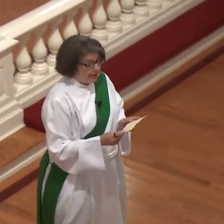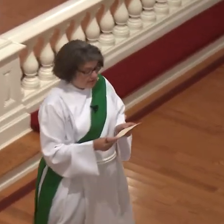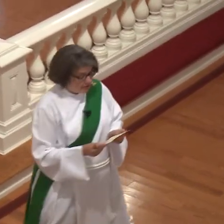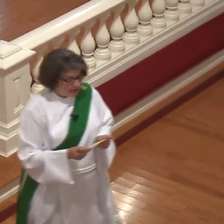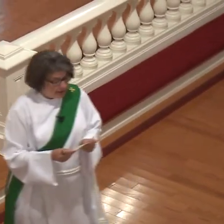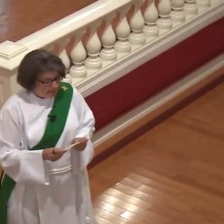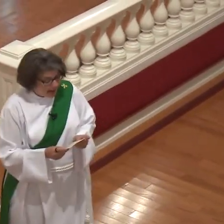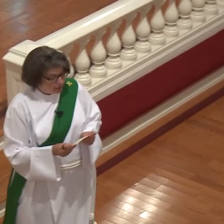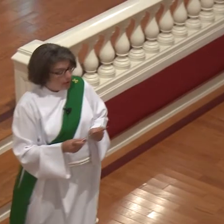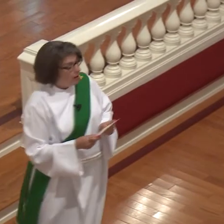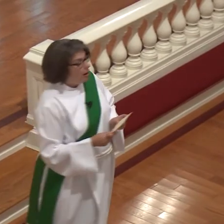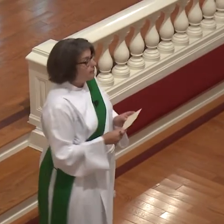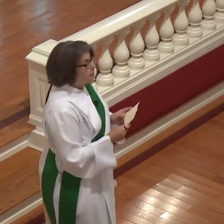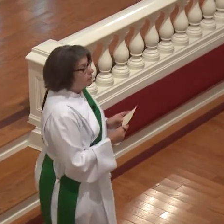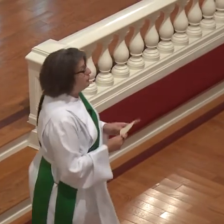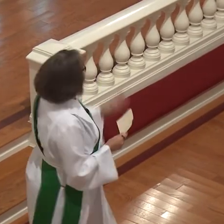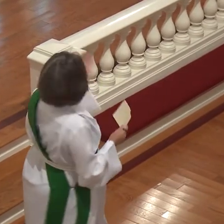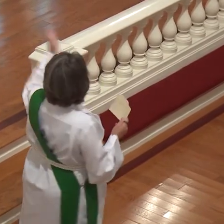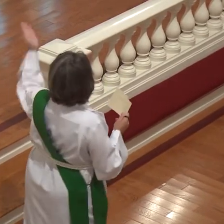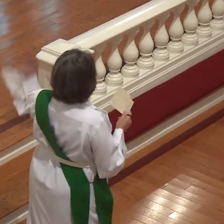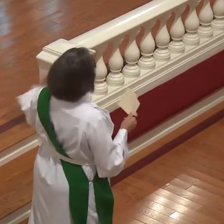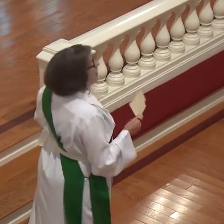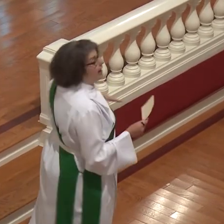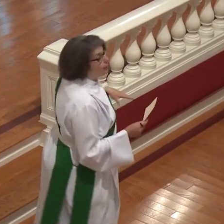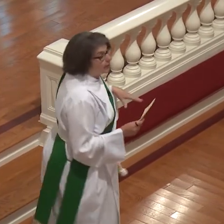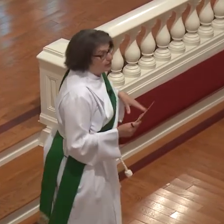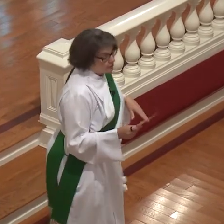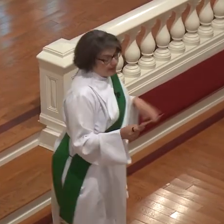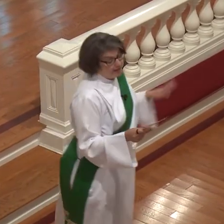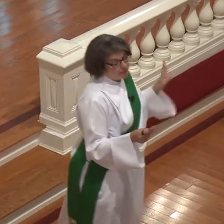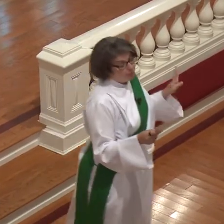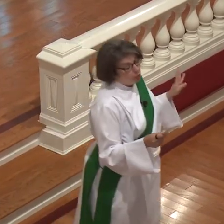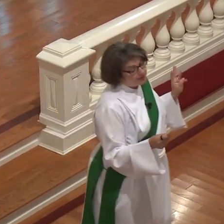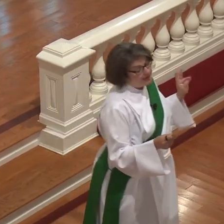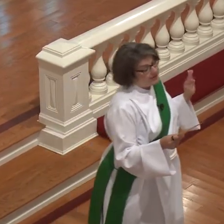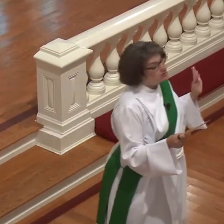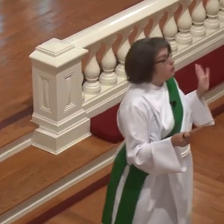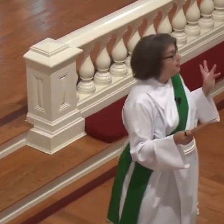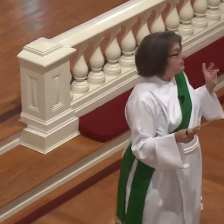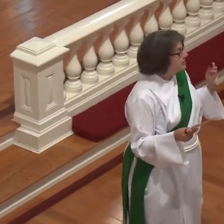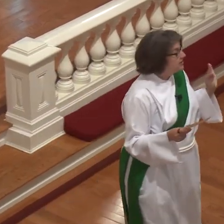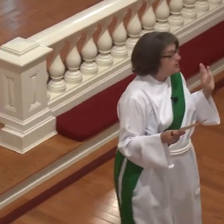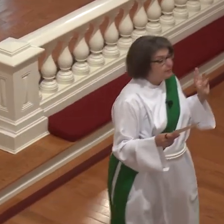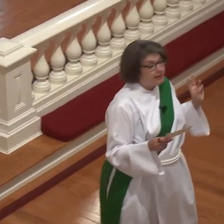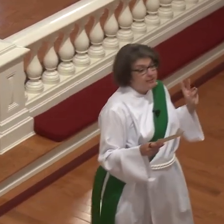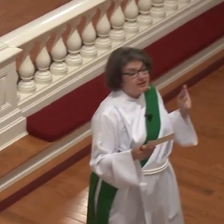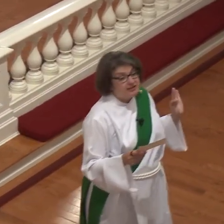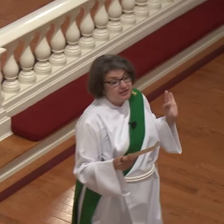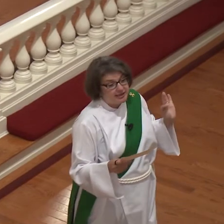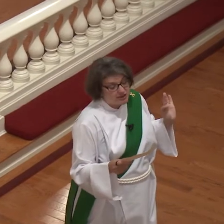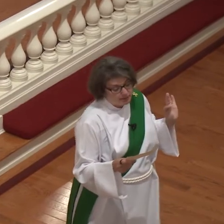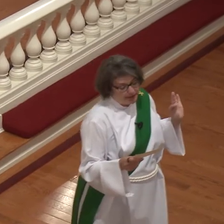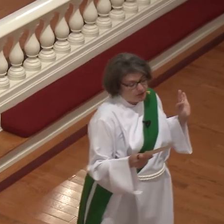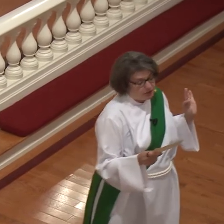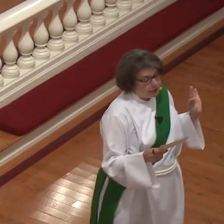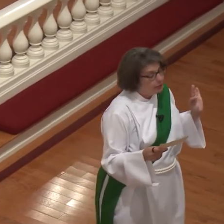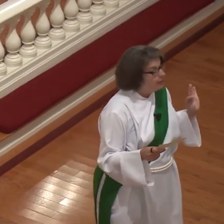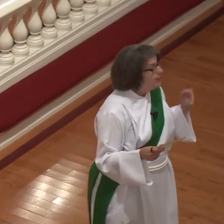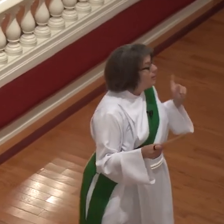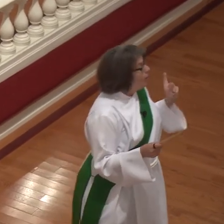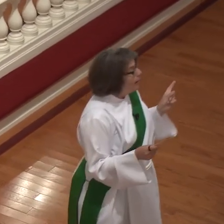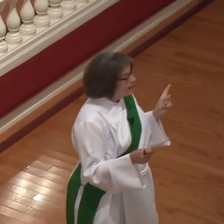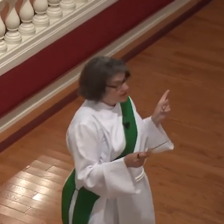an announcement about our beautiful altar flowers. We have 4 dates open this year. Maybe these dates speak to